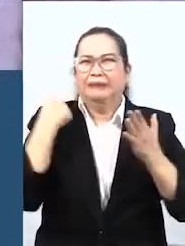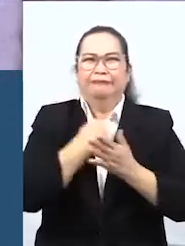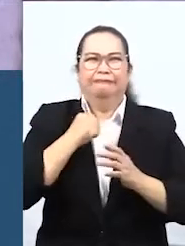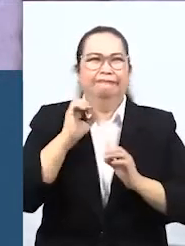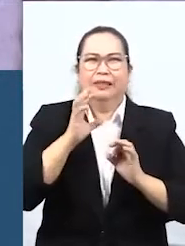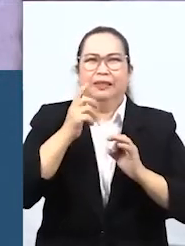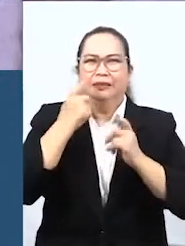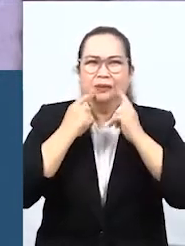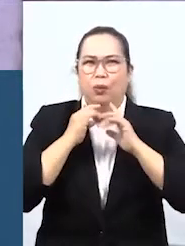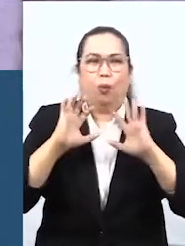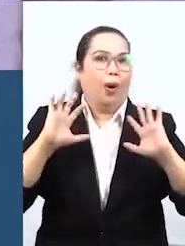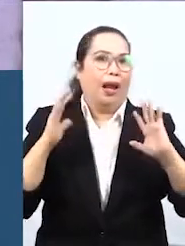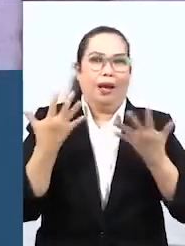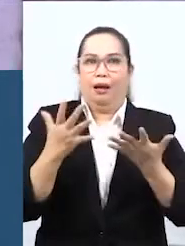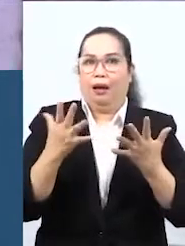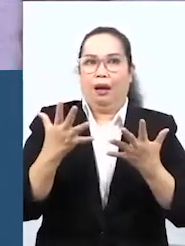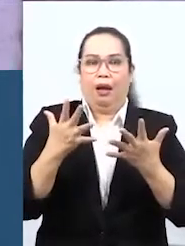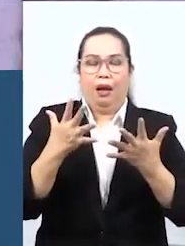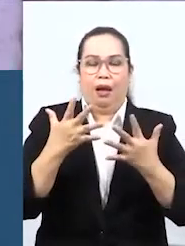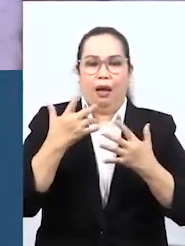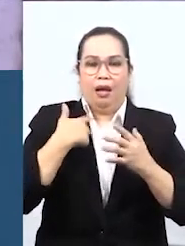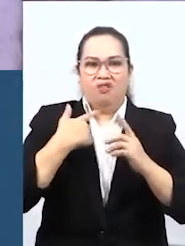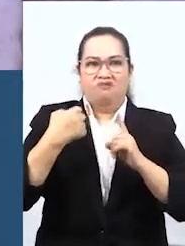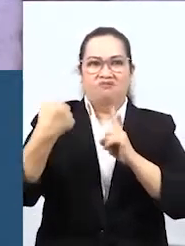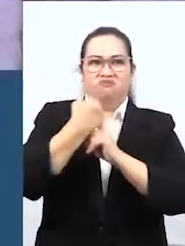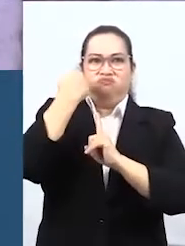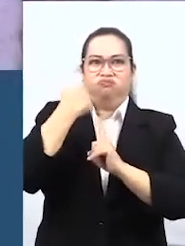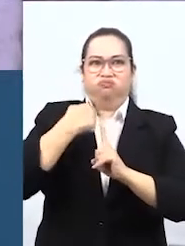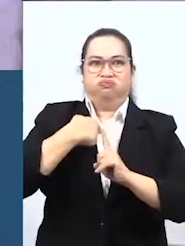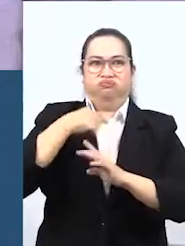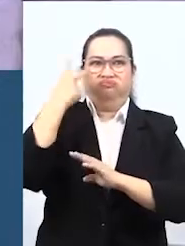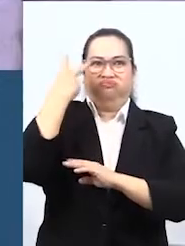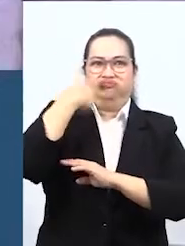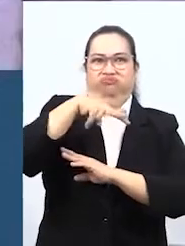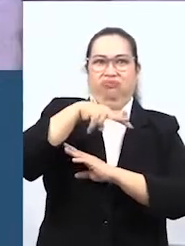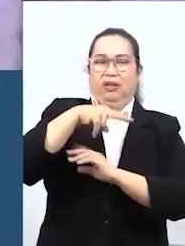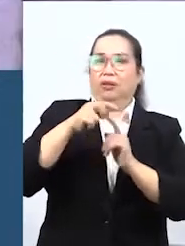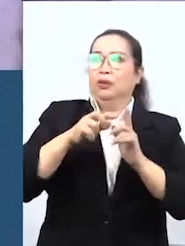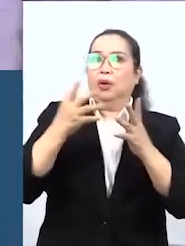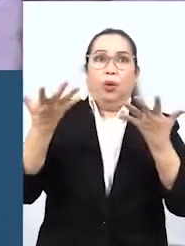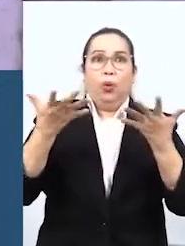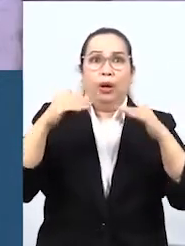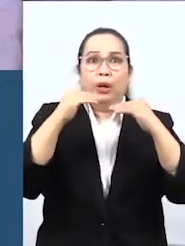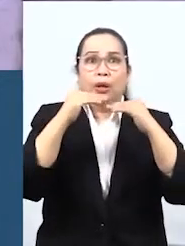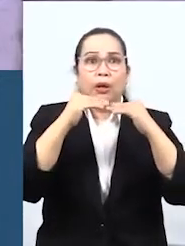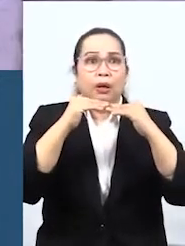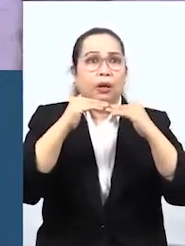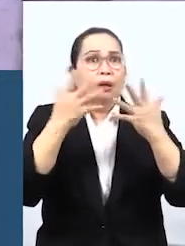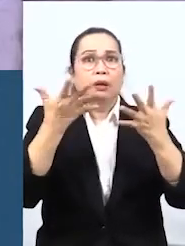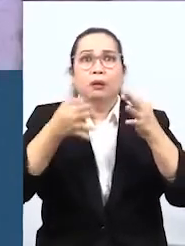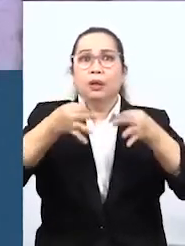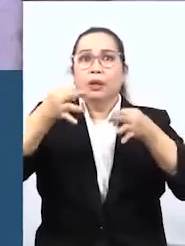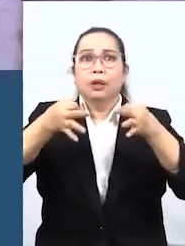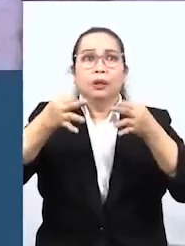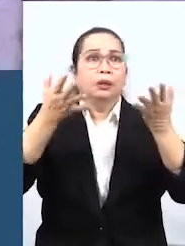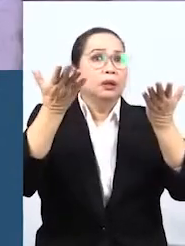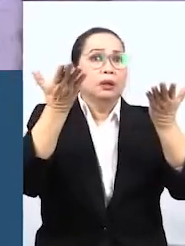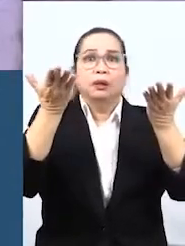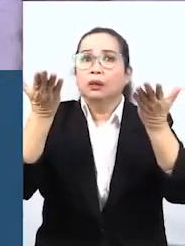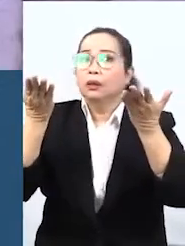somebody committed a violation against you and you just Lord Where is justice hirap